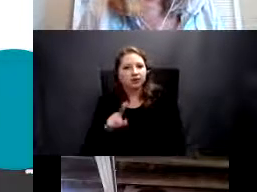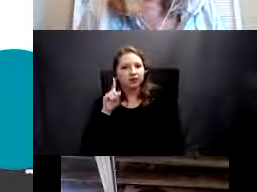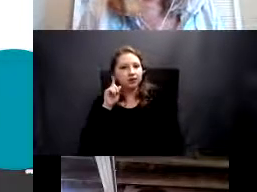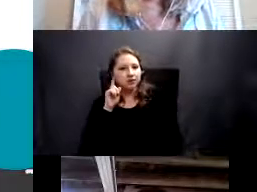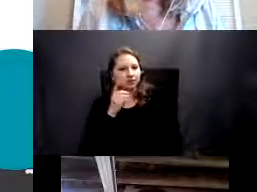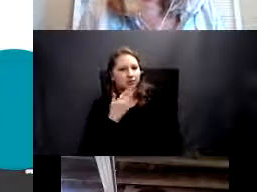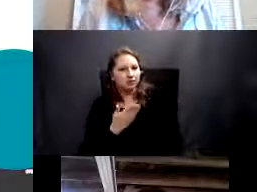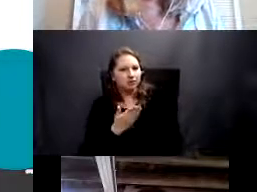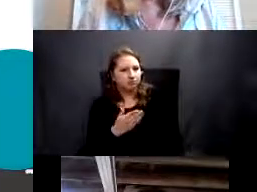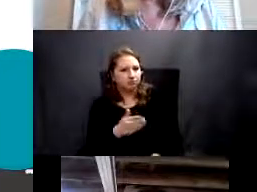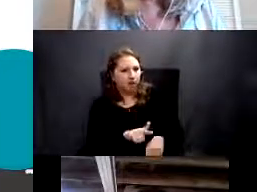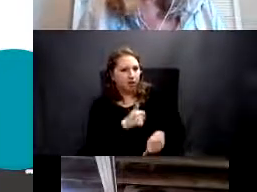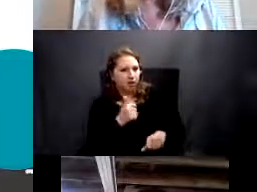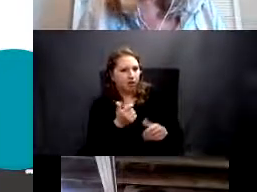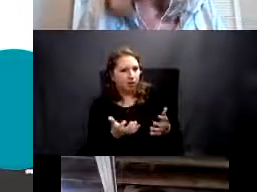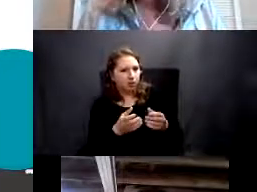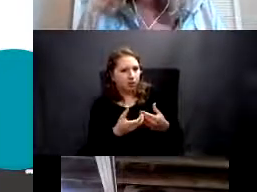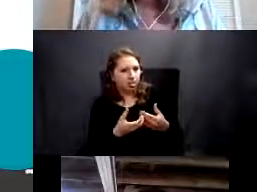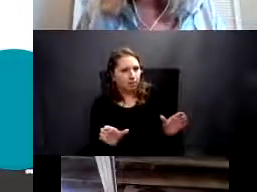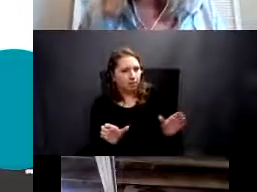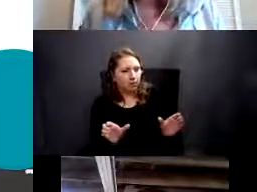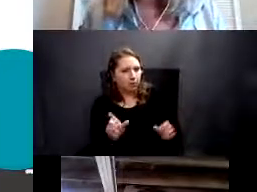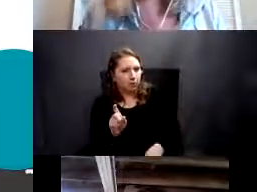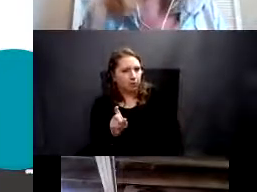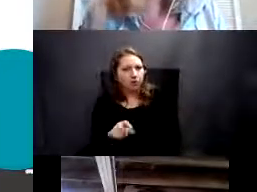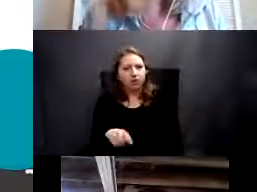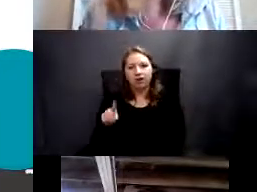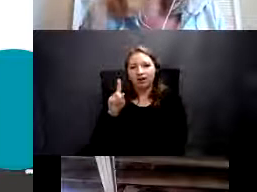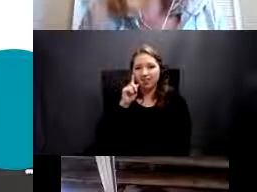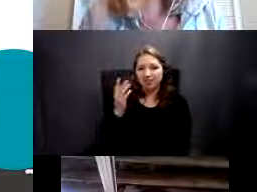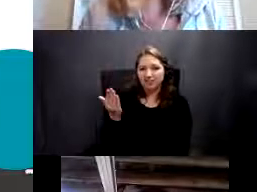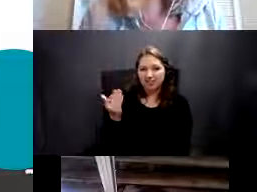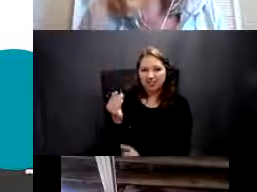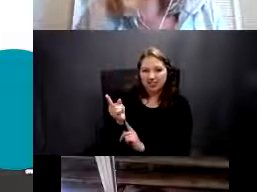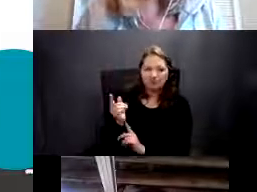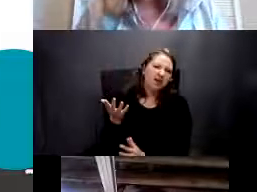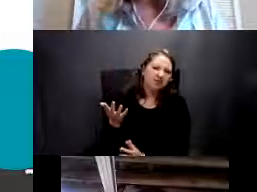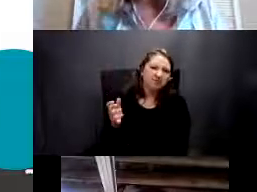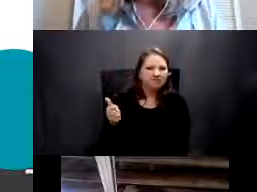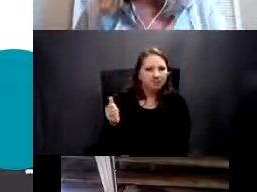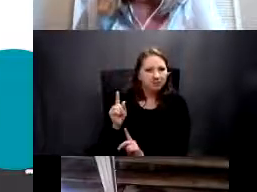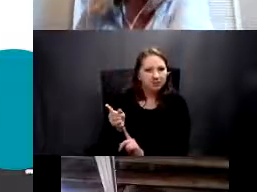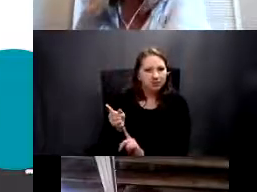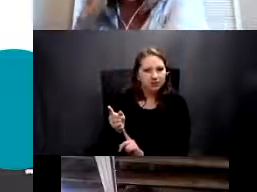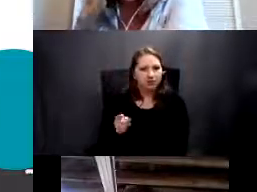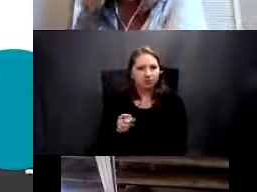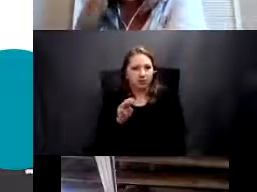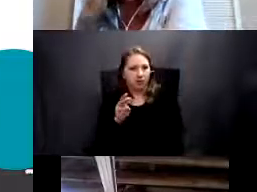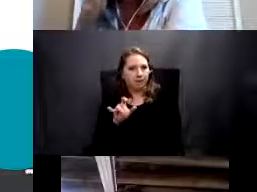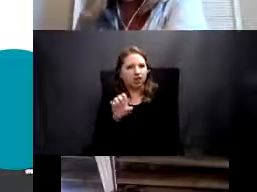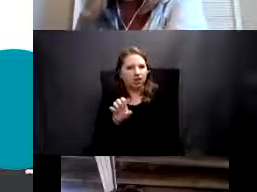long would you like it set up for? I'm thinking 15 minutes or maybe 10 minutes. Let's go 10.